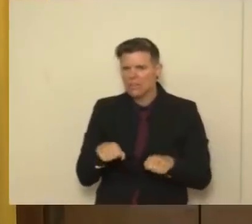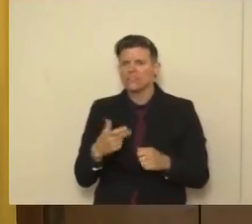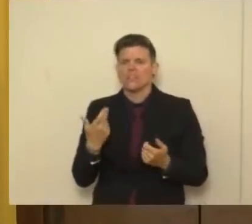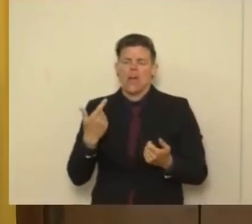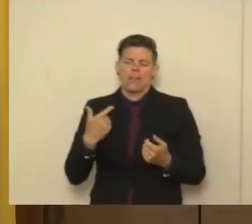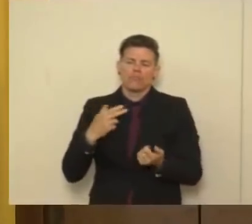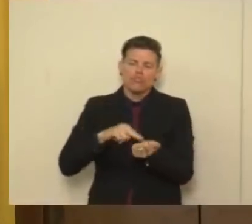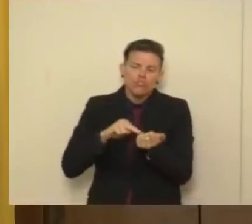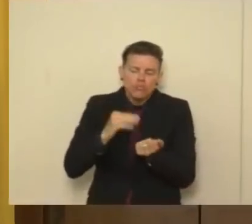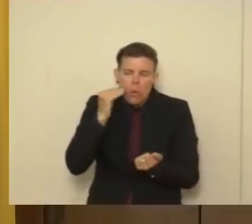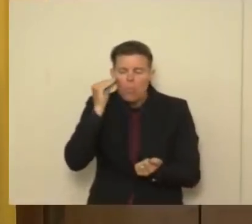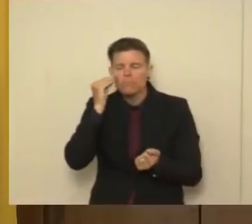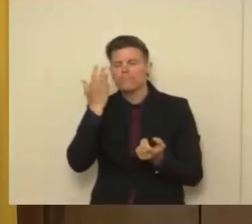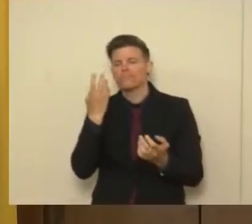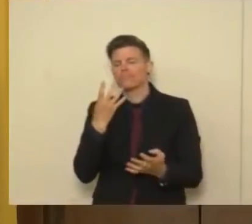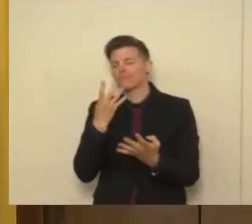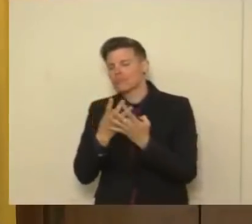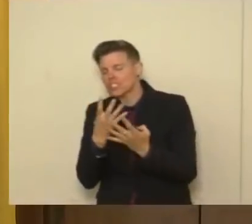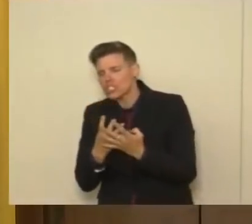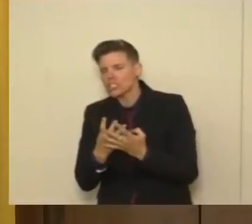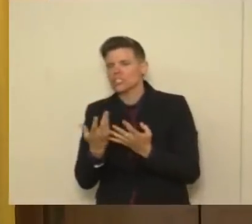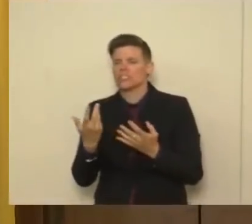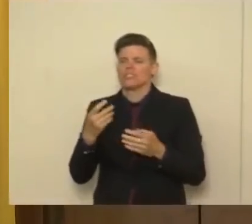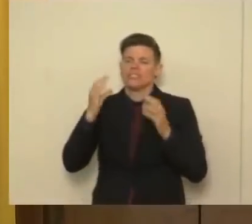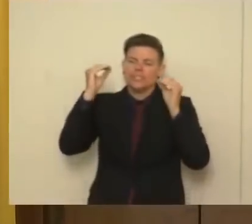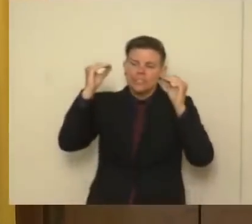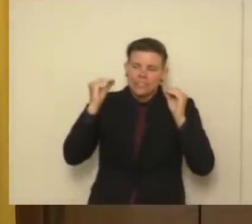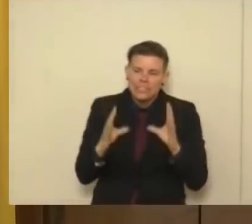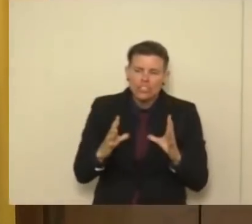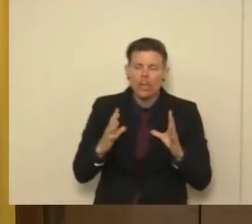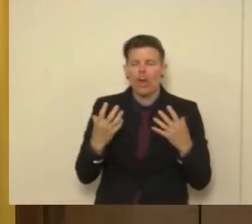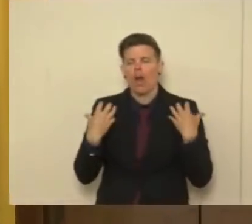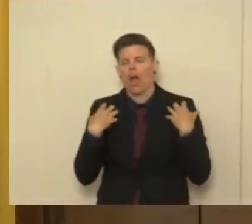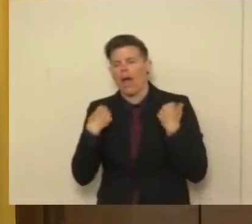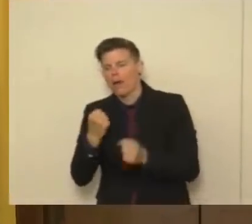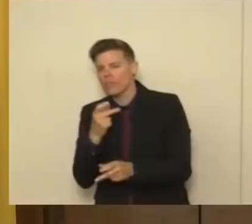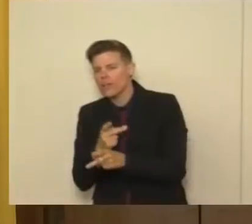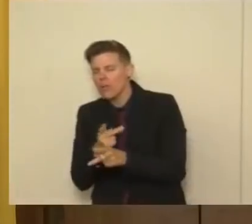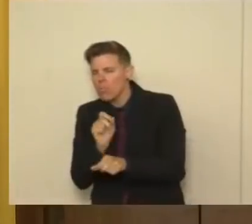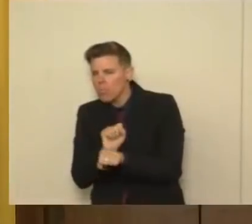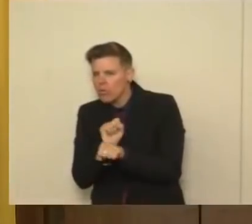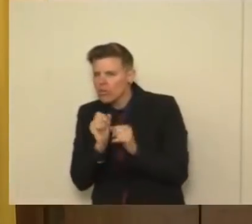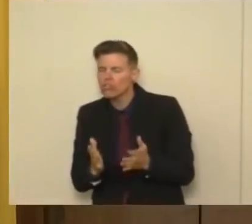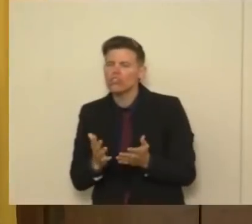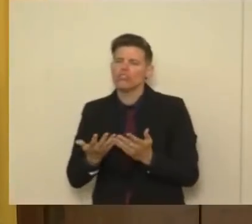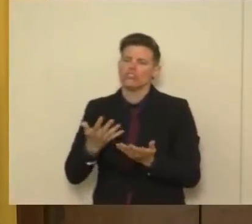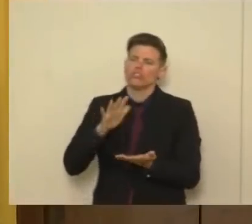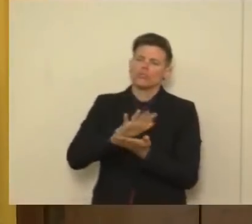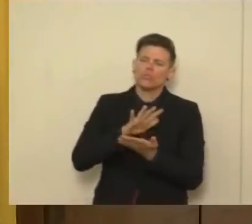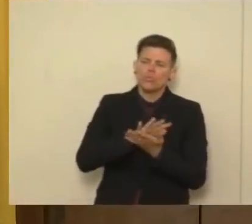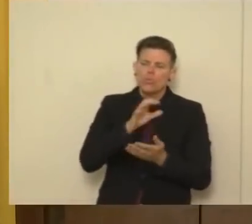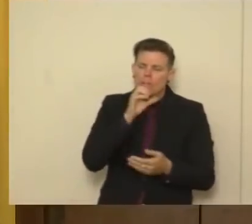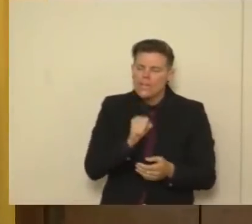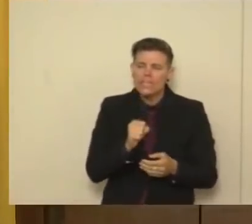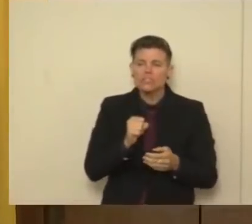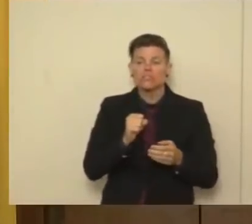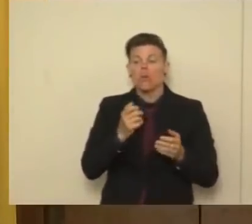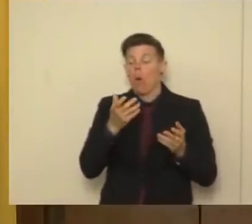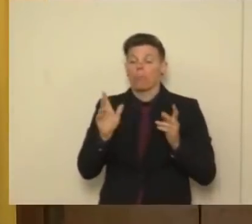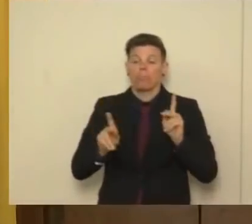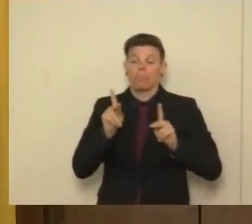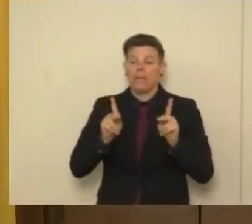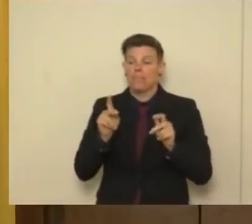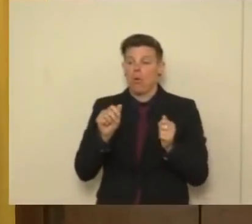populations, teachers, healthcare workers, school-age children, individuals with autoimmune disorders as